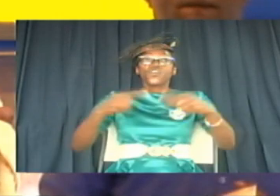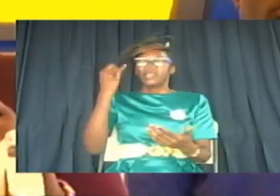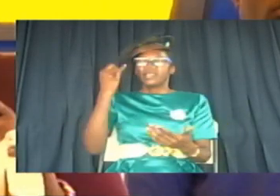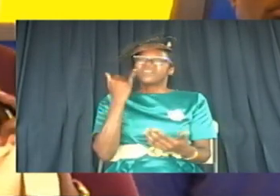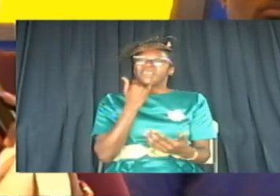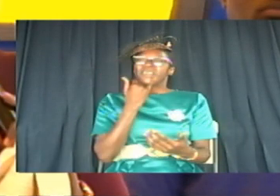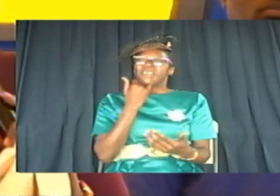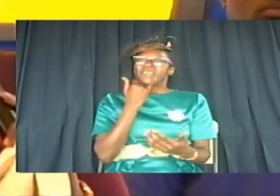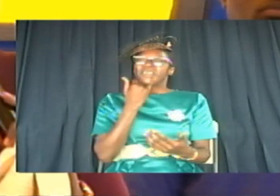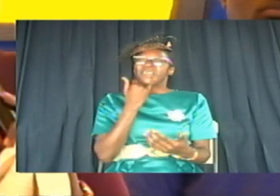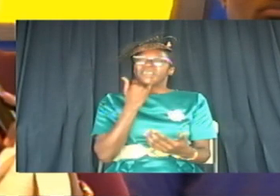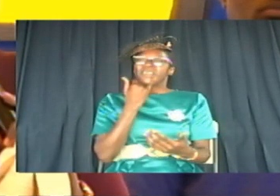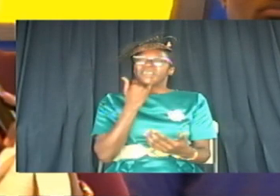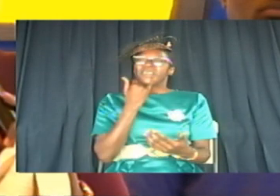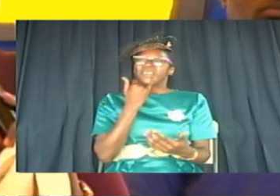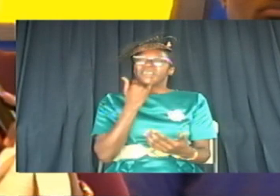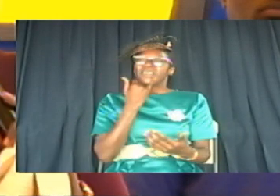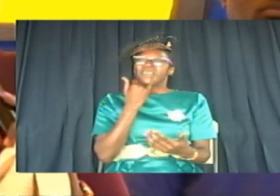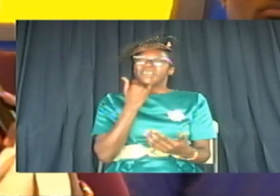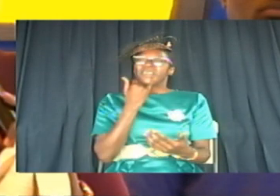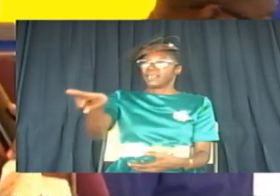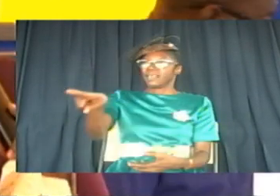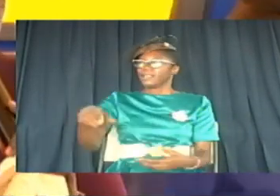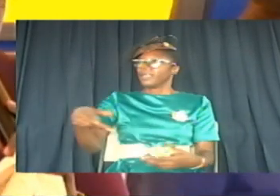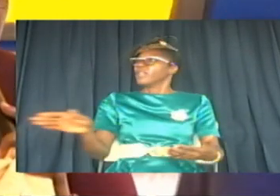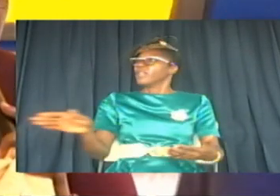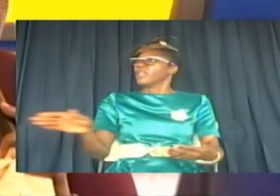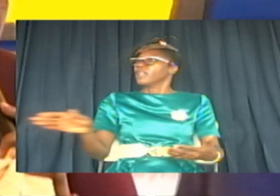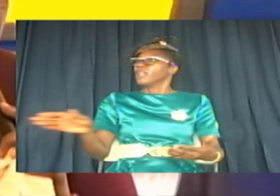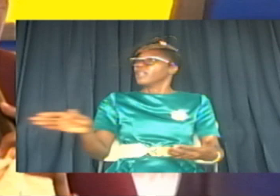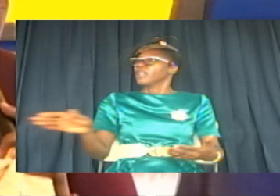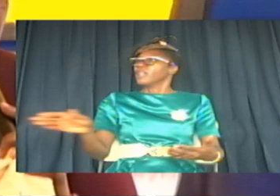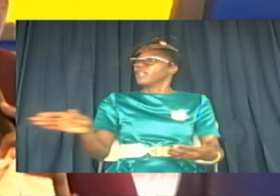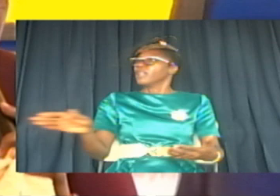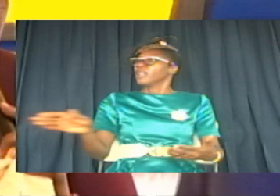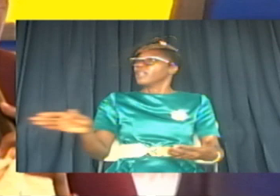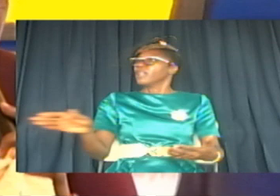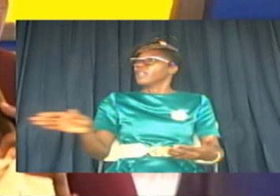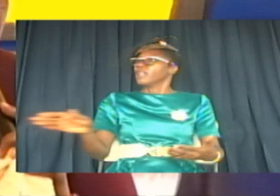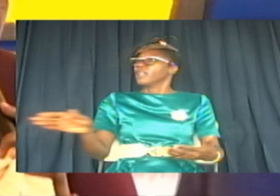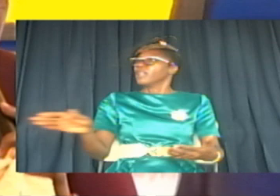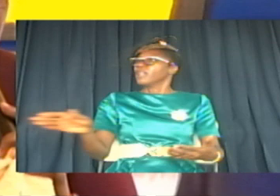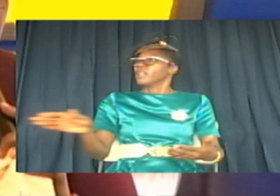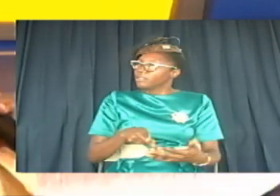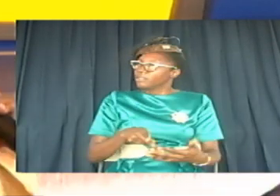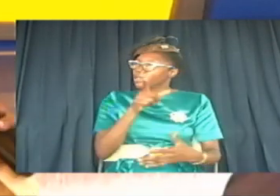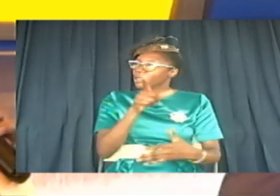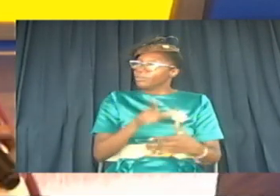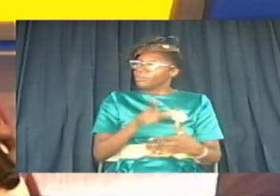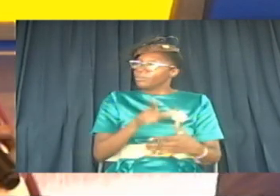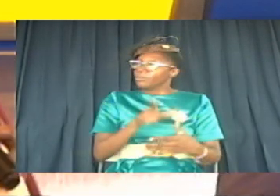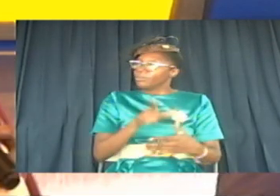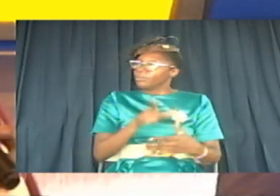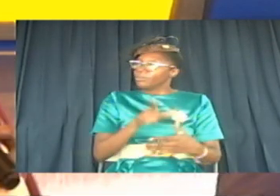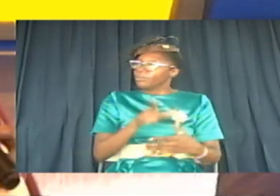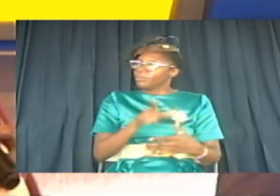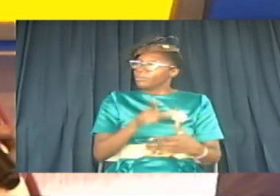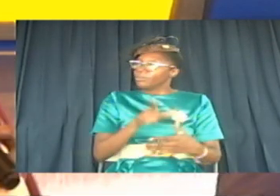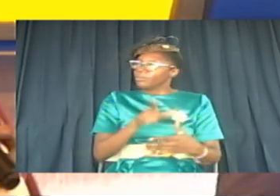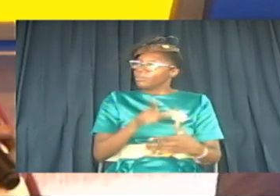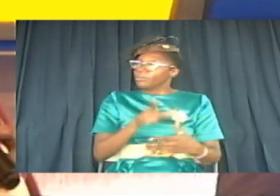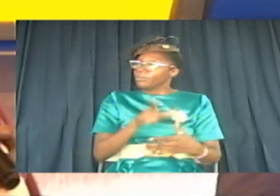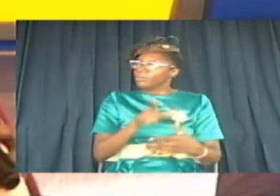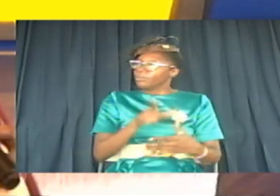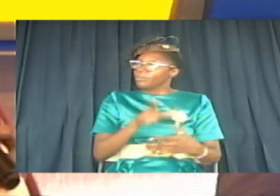the midst of thee. We'll be singing from our Pentecostal hymnals this morning, Joy Unspeakable,